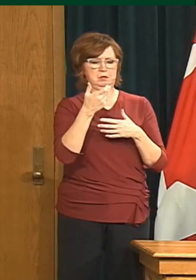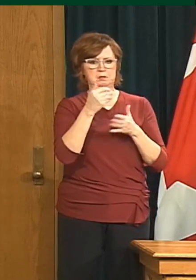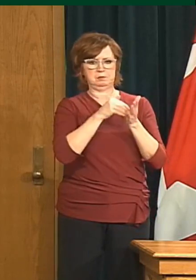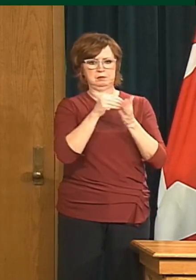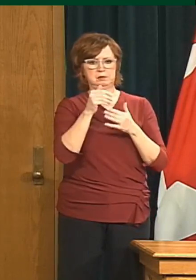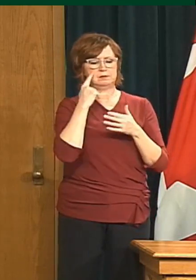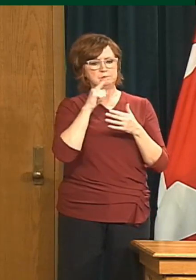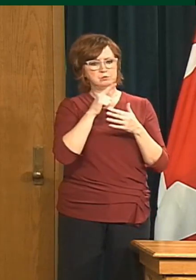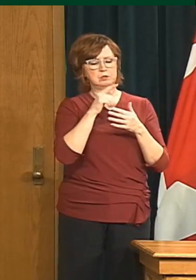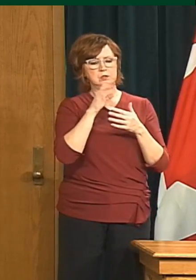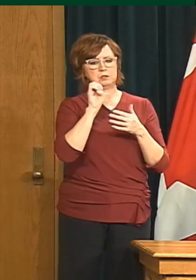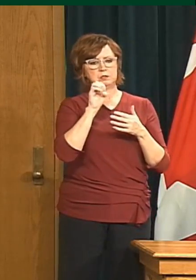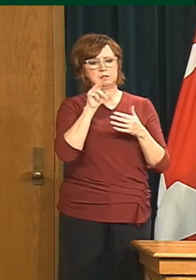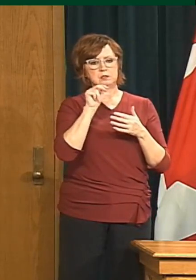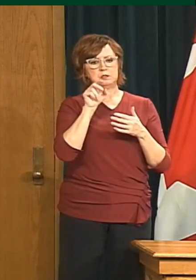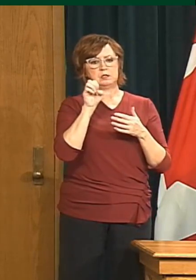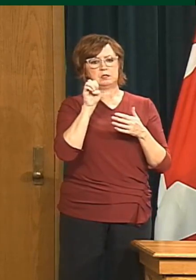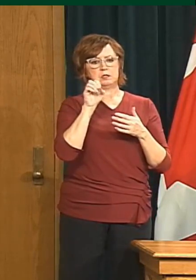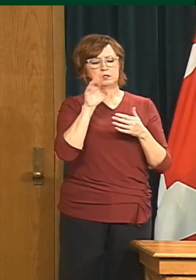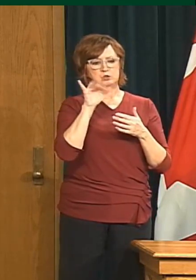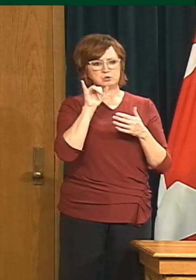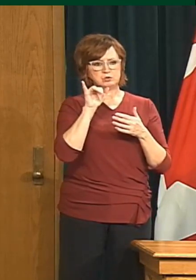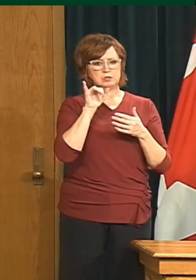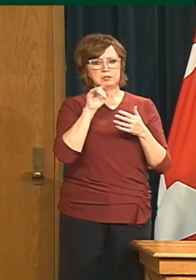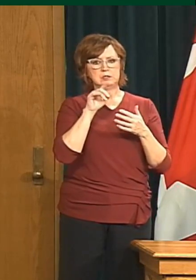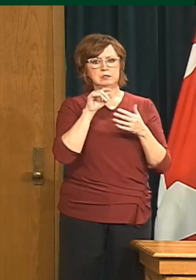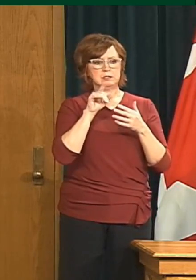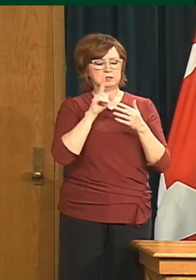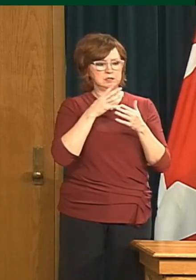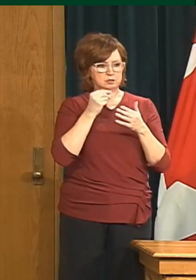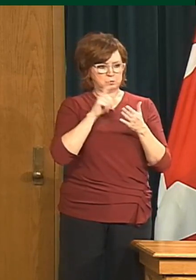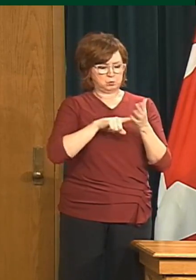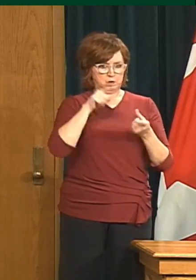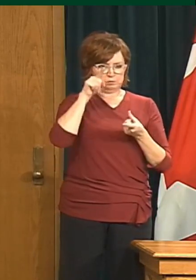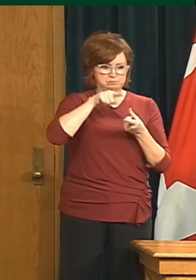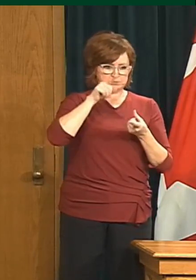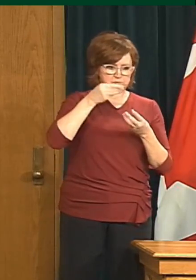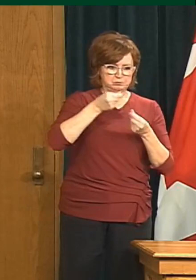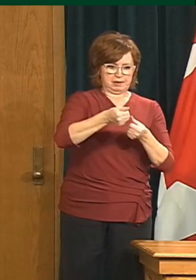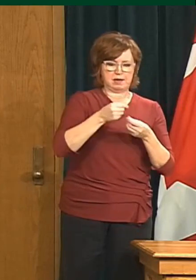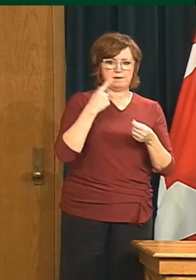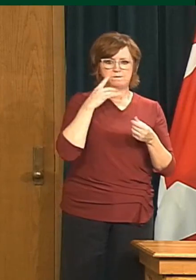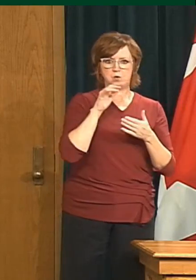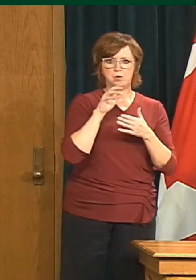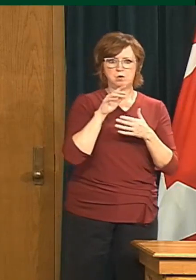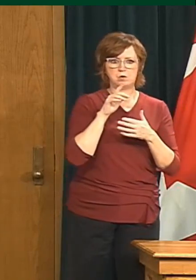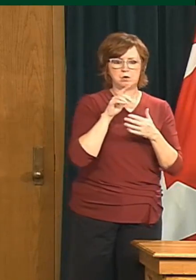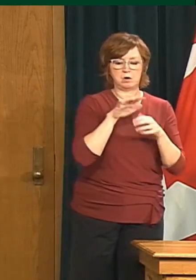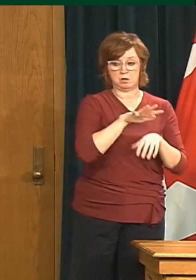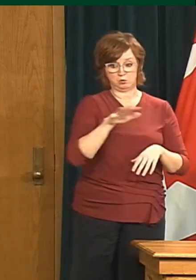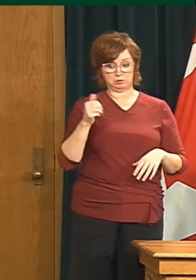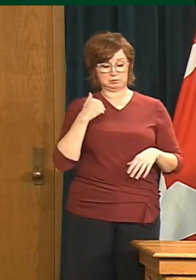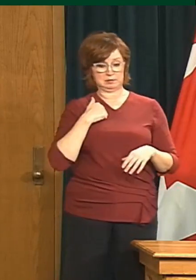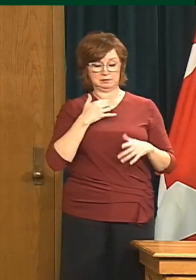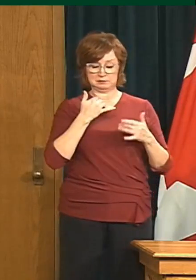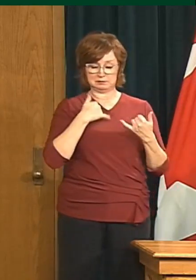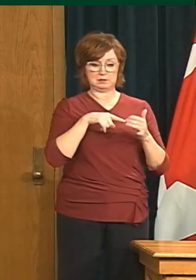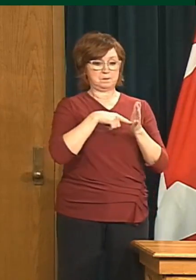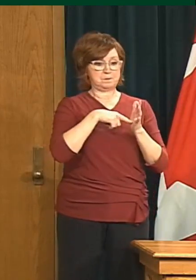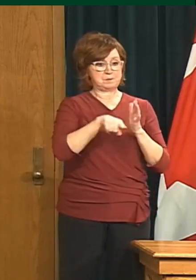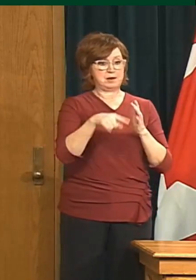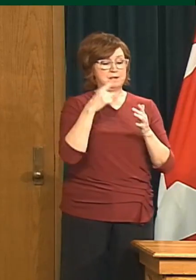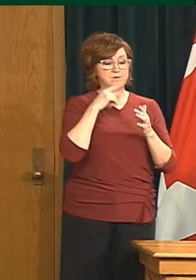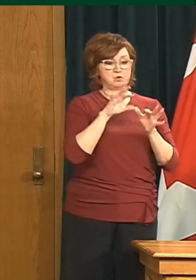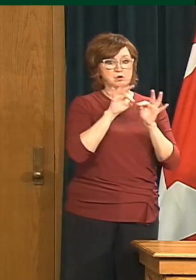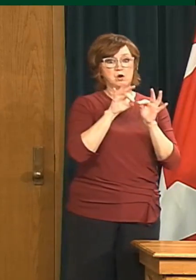energy industry and reduce the amount that the energy industry actually pays, as they pay for they're one of the few across Canada that pay for the